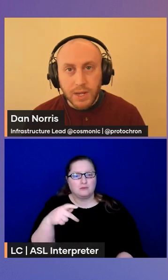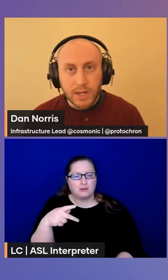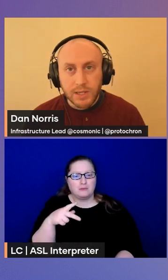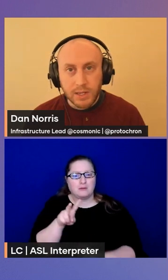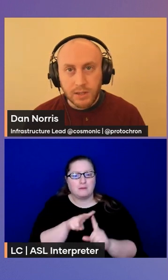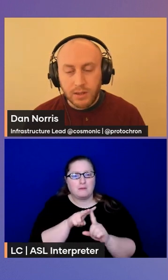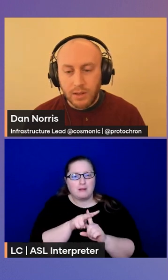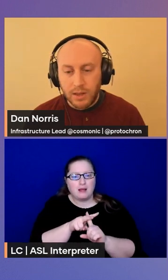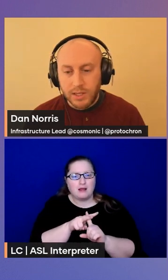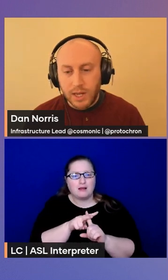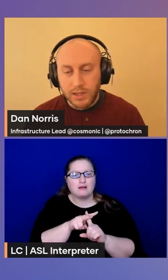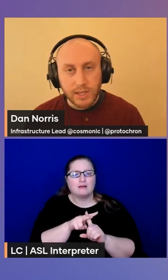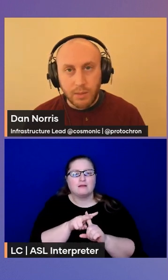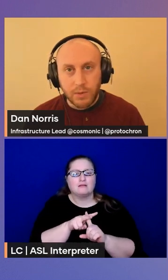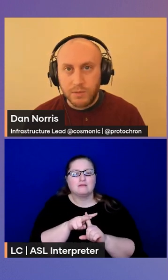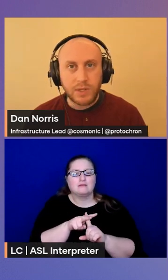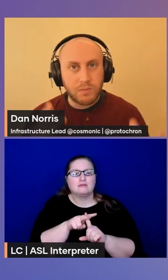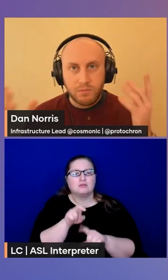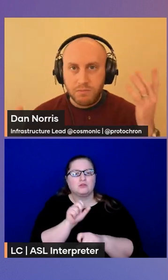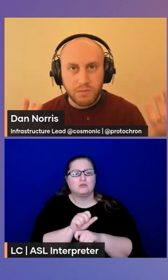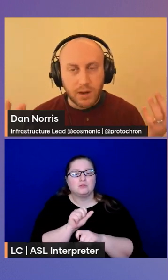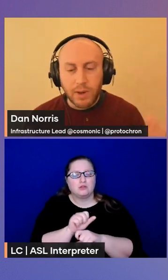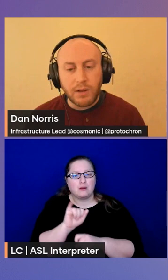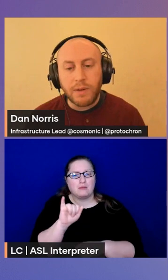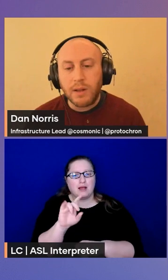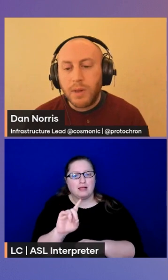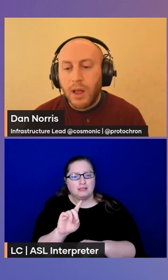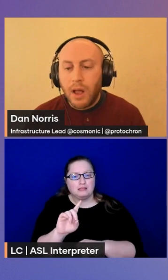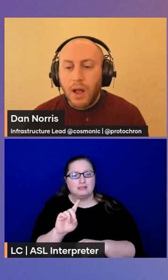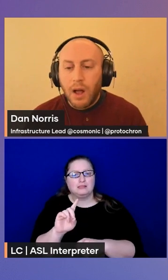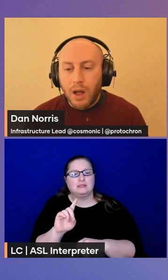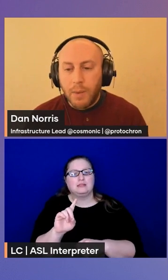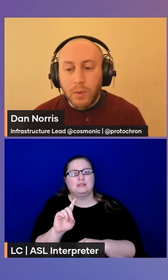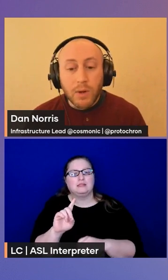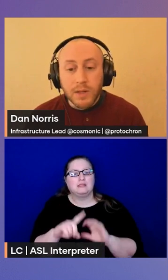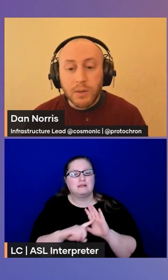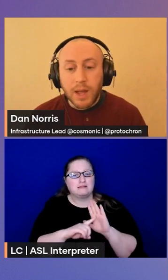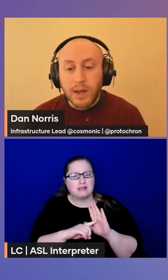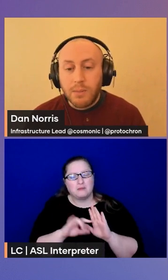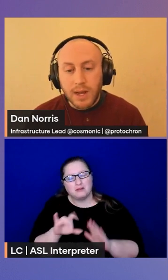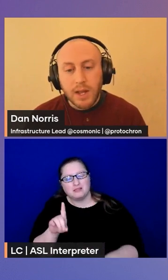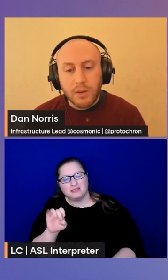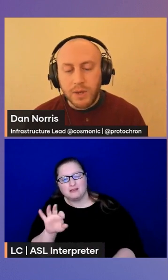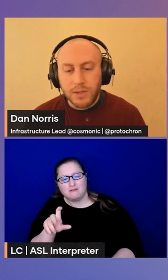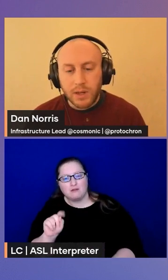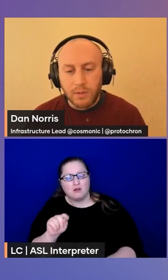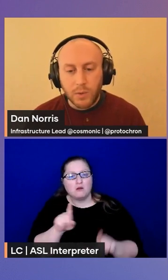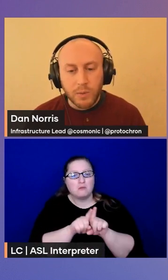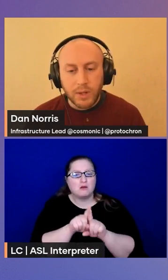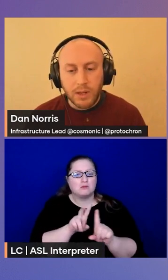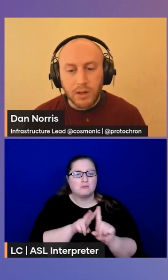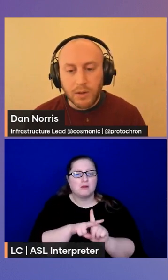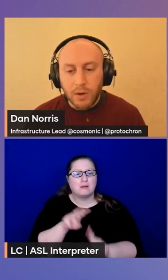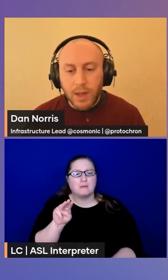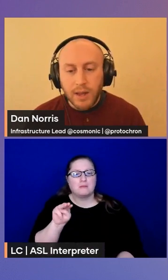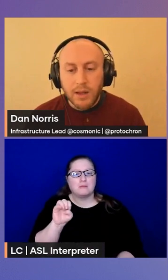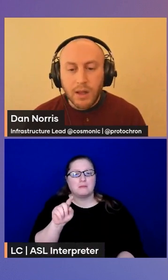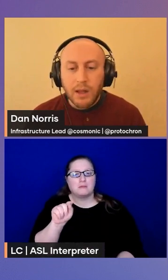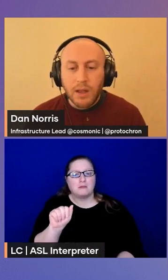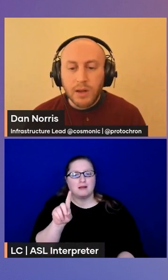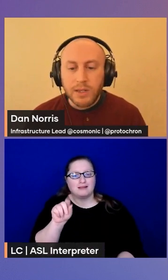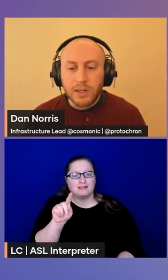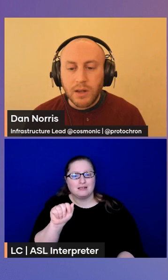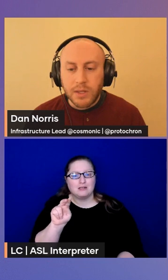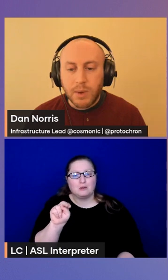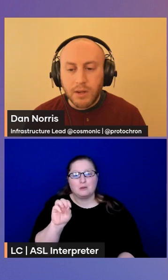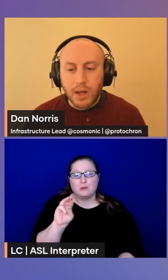job IDs, in this case example, just kind of by default. And we'll also apply any metadata. We use kind of a grouping key called Nomad.